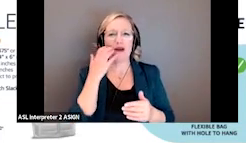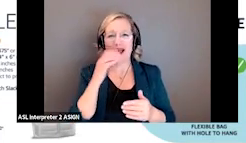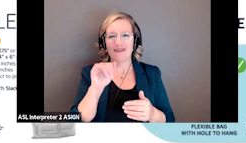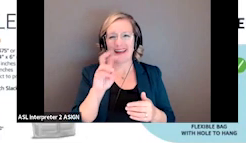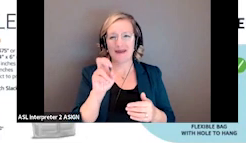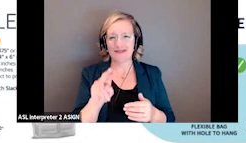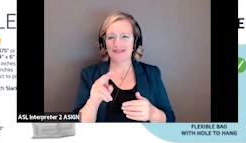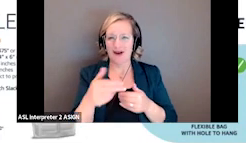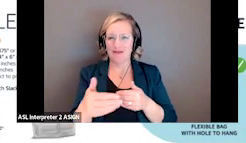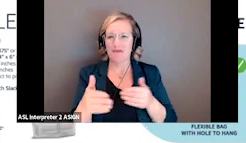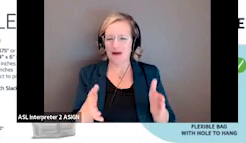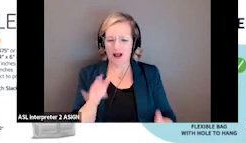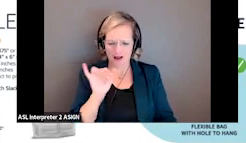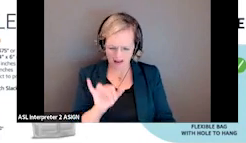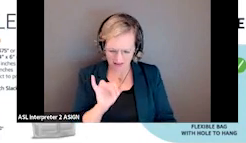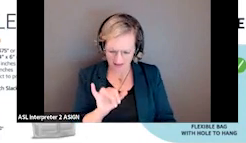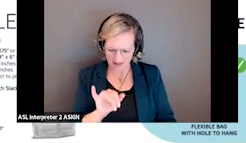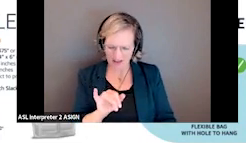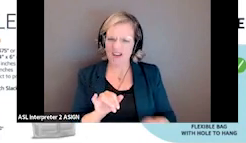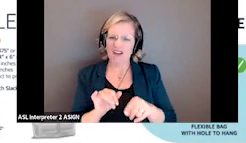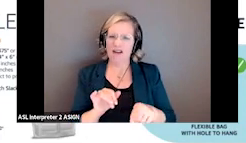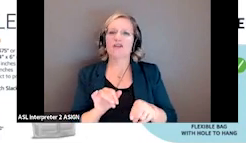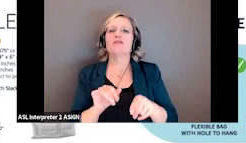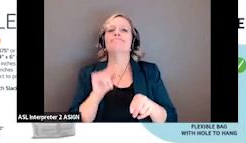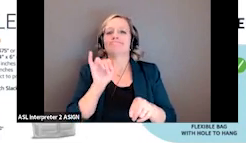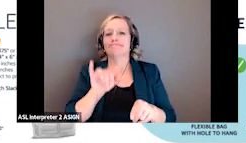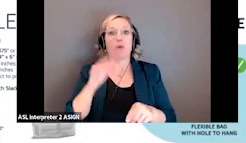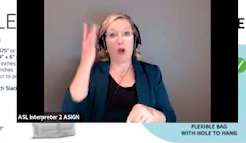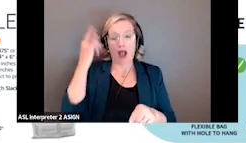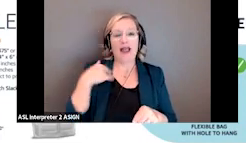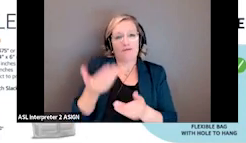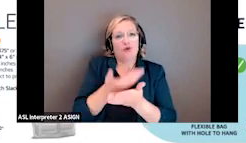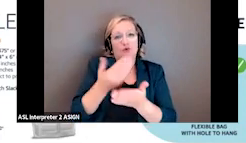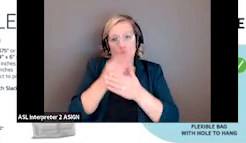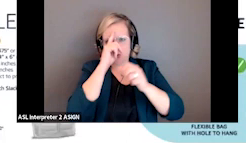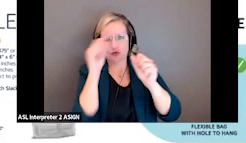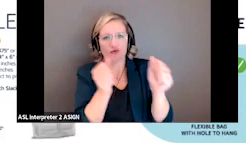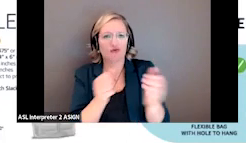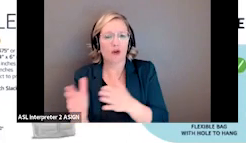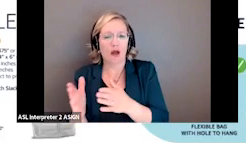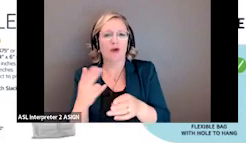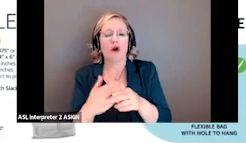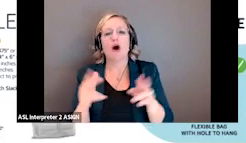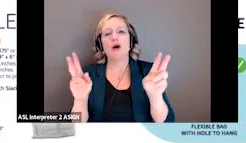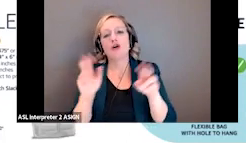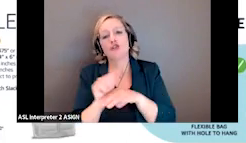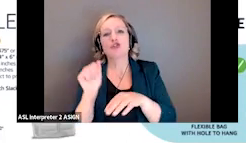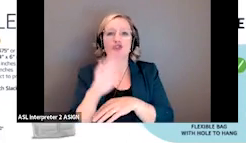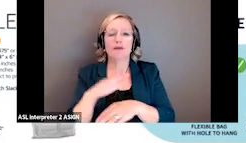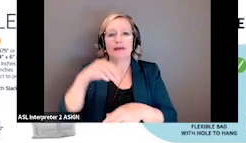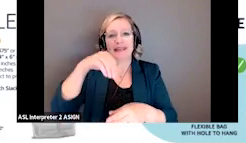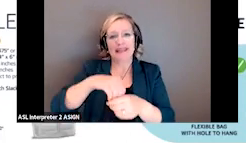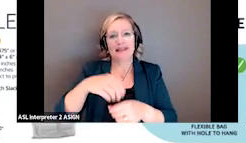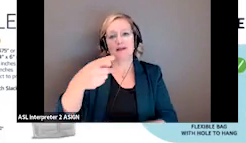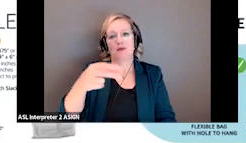Amazon has been trialing this ships in product packaging program that allows them to